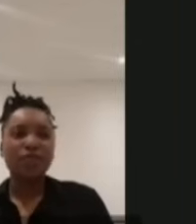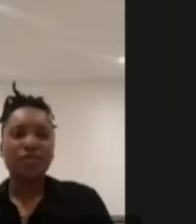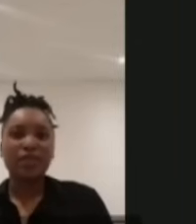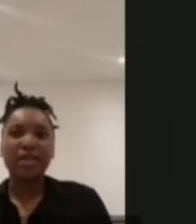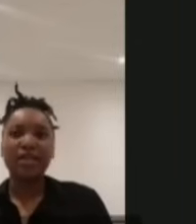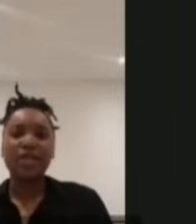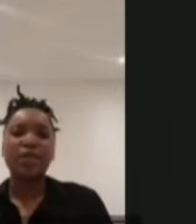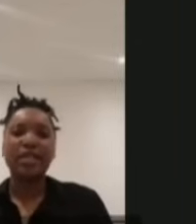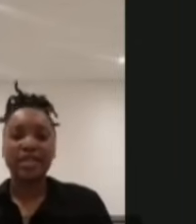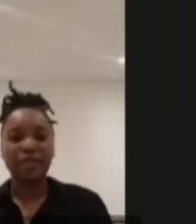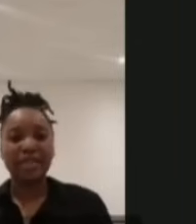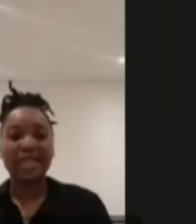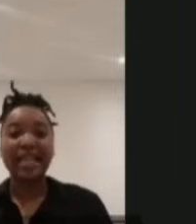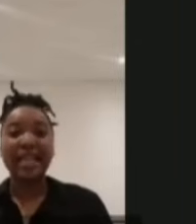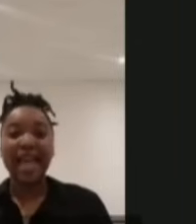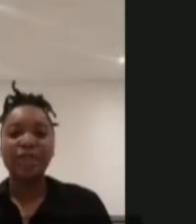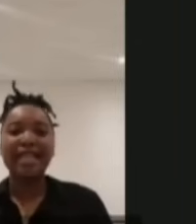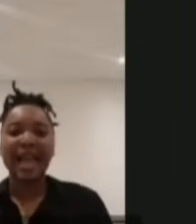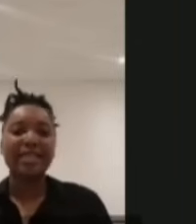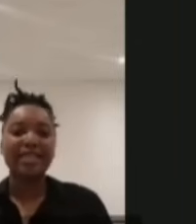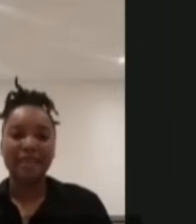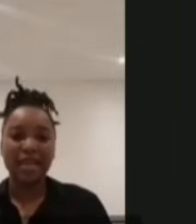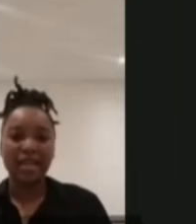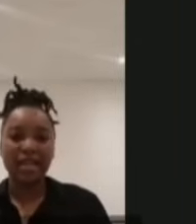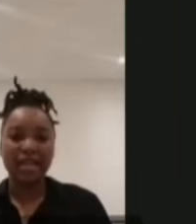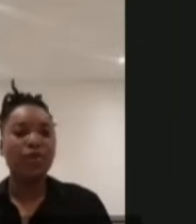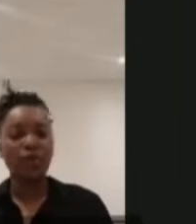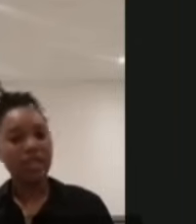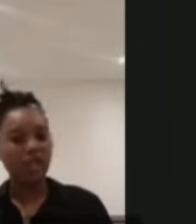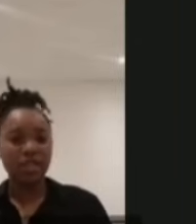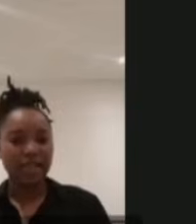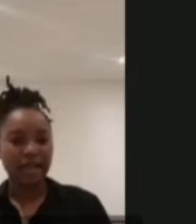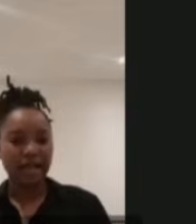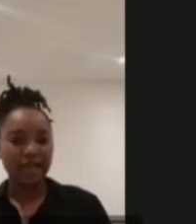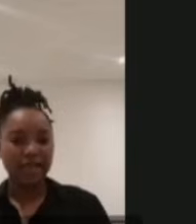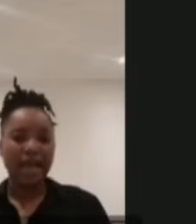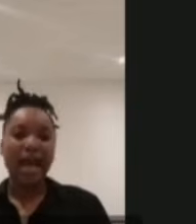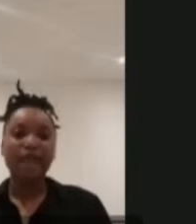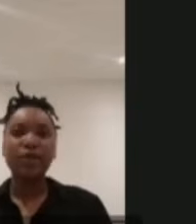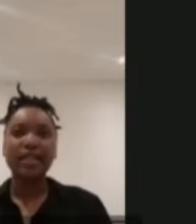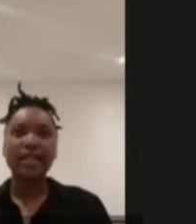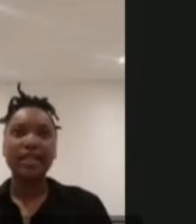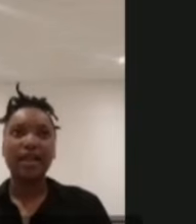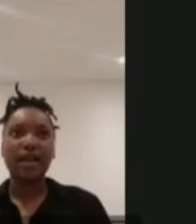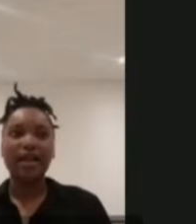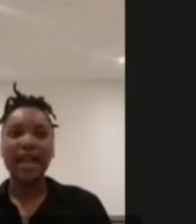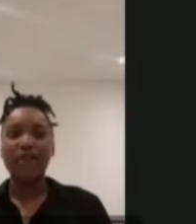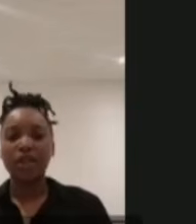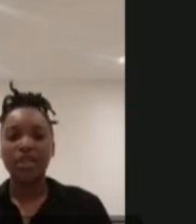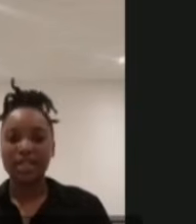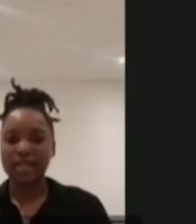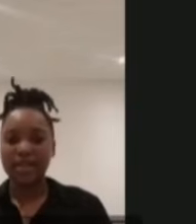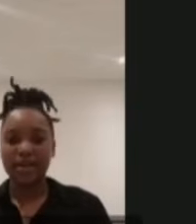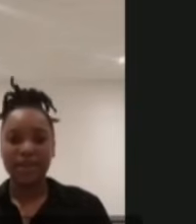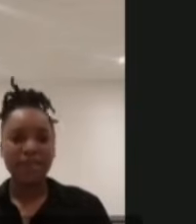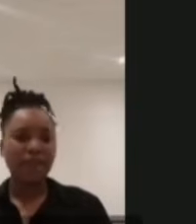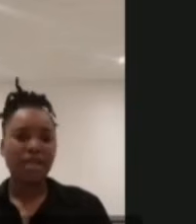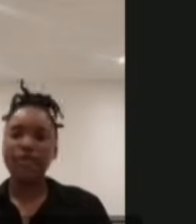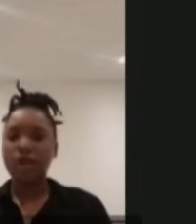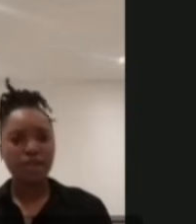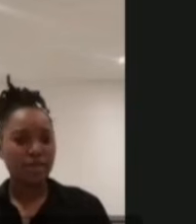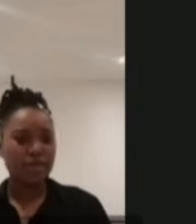don't feel as though there's a difference that they can actually actively make, even with the knowledge that they have. I don't think there's a lack of knowledge